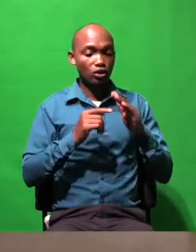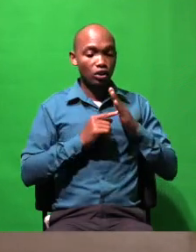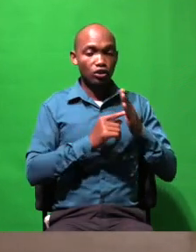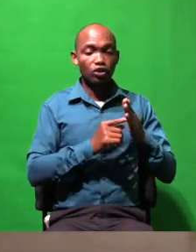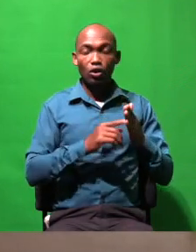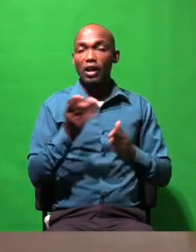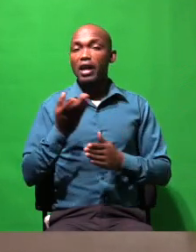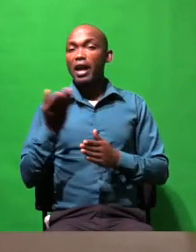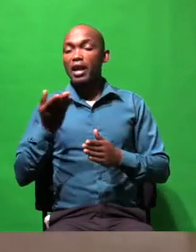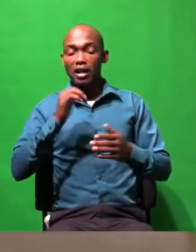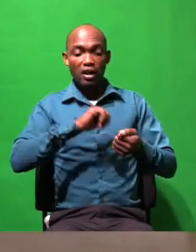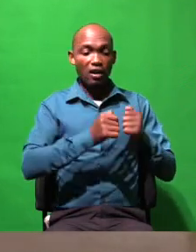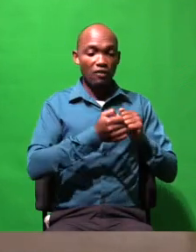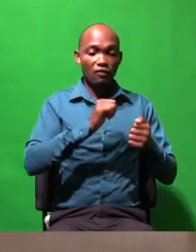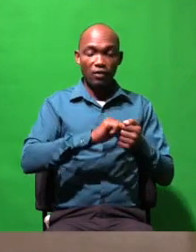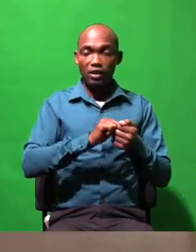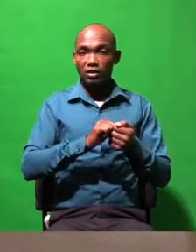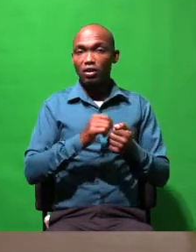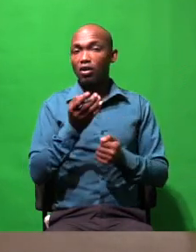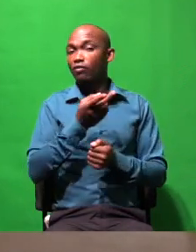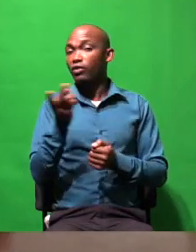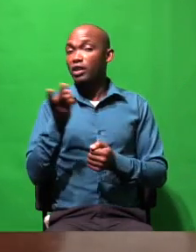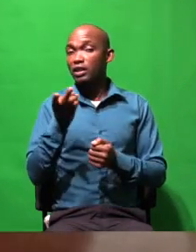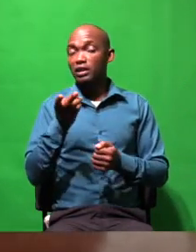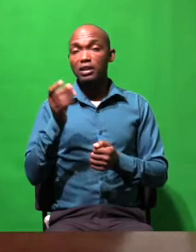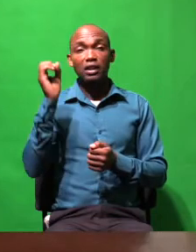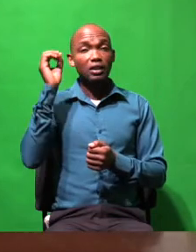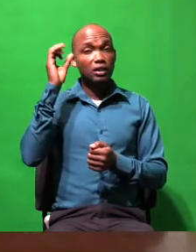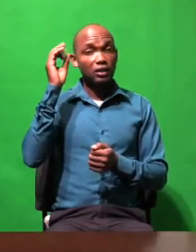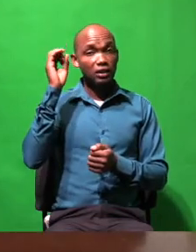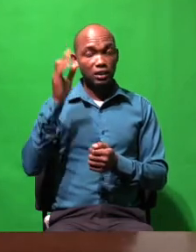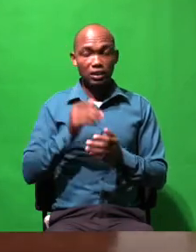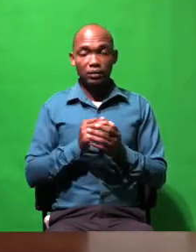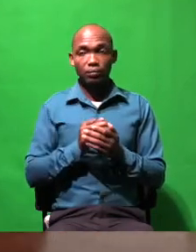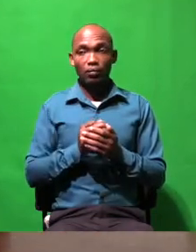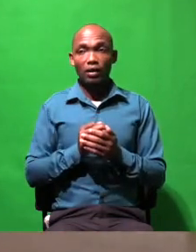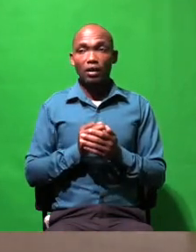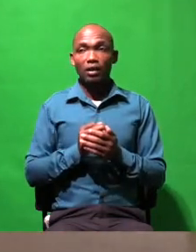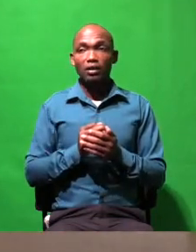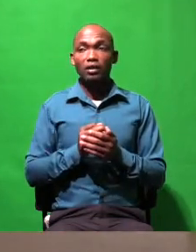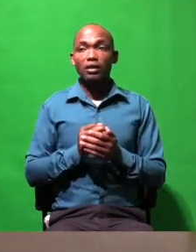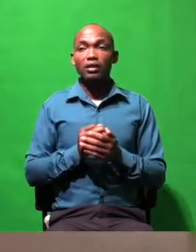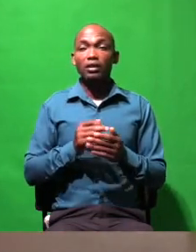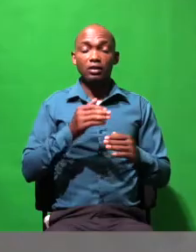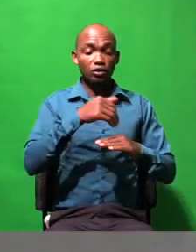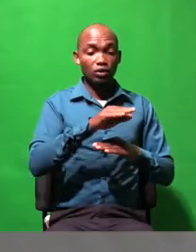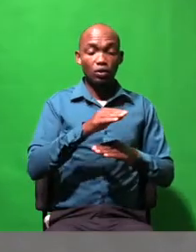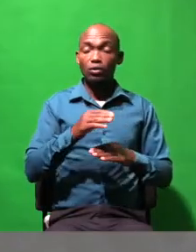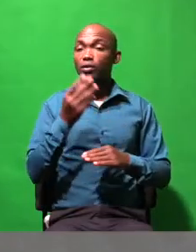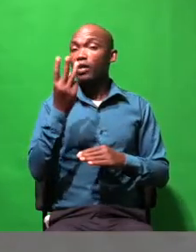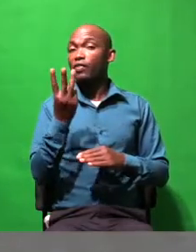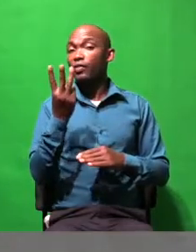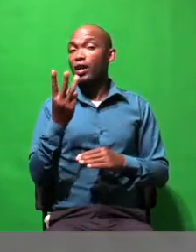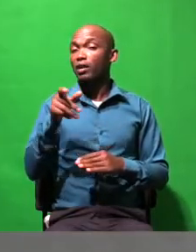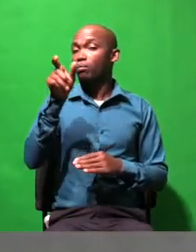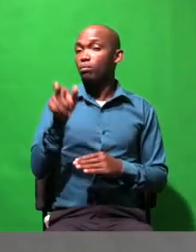any effect of this disease. Okay, let us go to the third person.